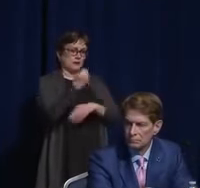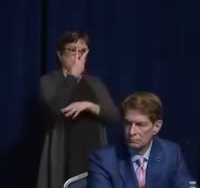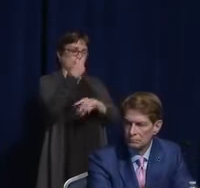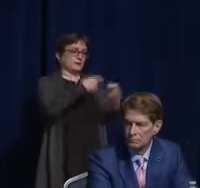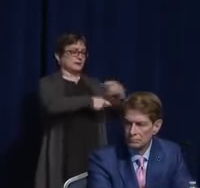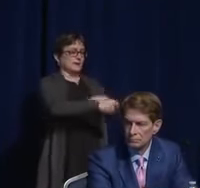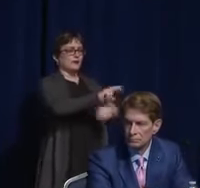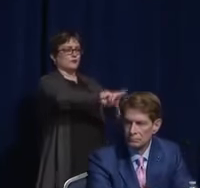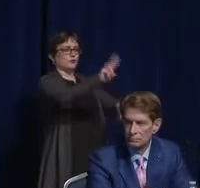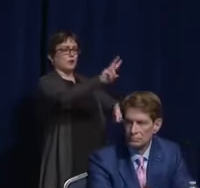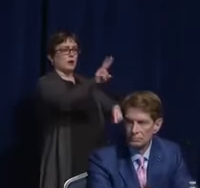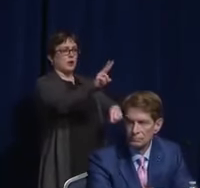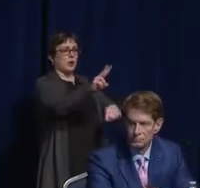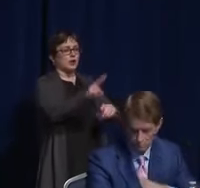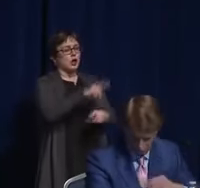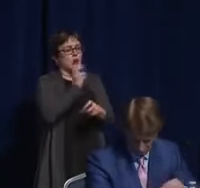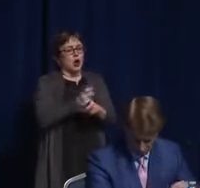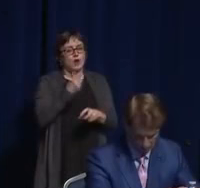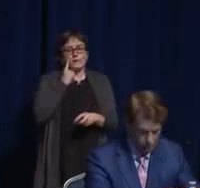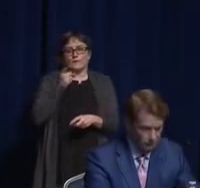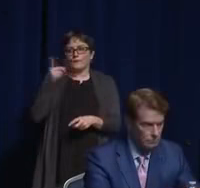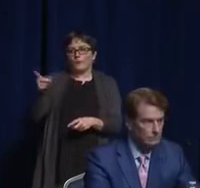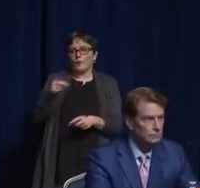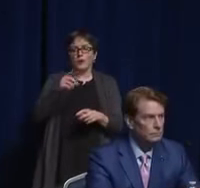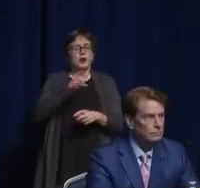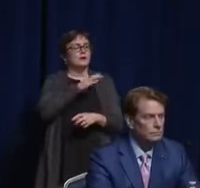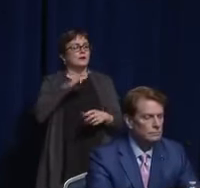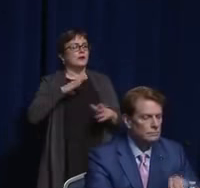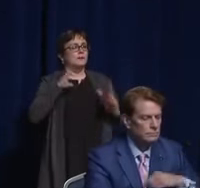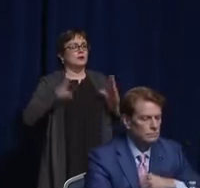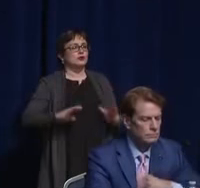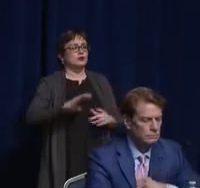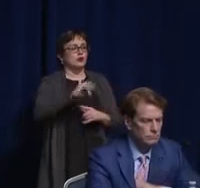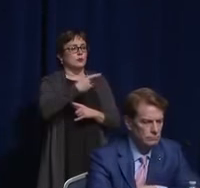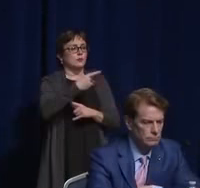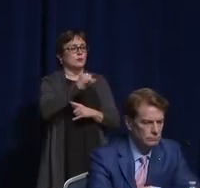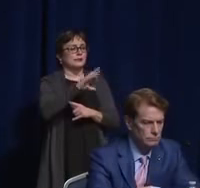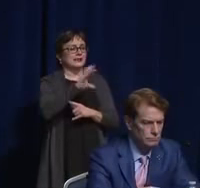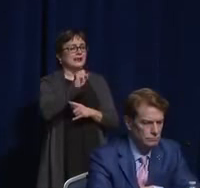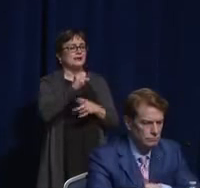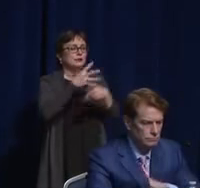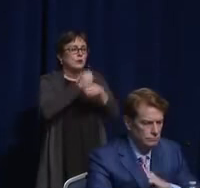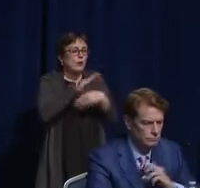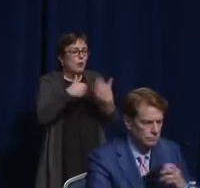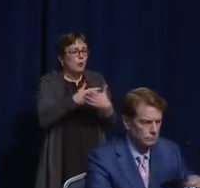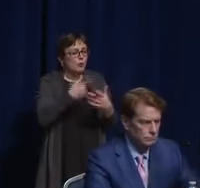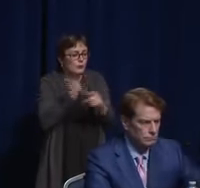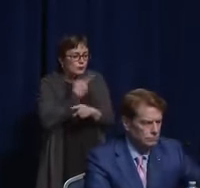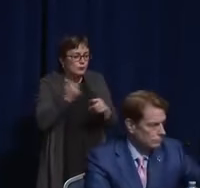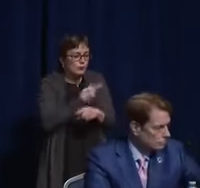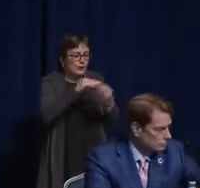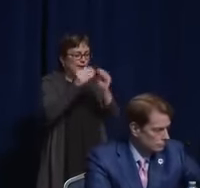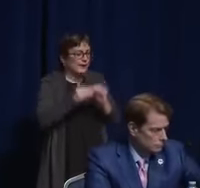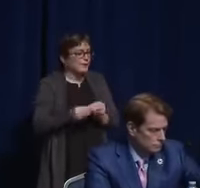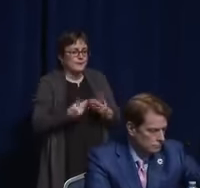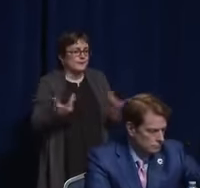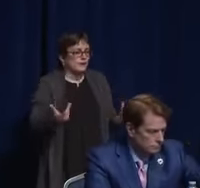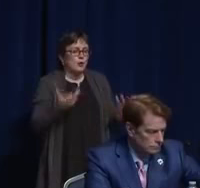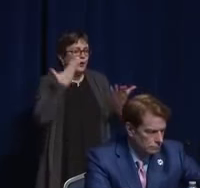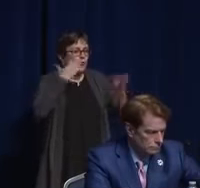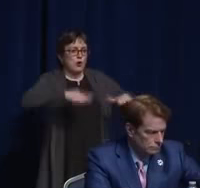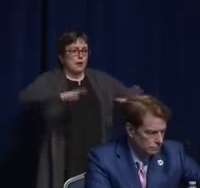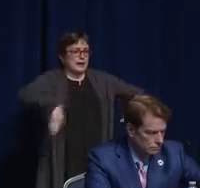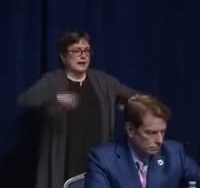more of a scramble for Judy and her team to get the right numbers, although we've got them. She'll go through those numbers by counties. Let me just